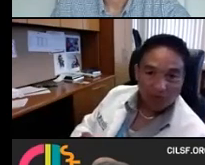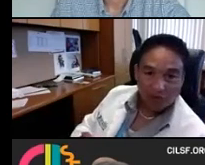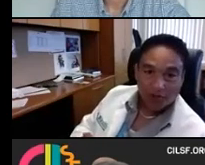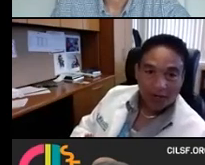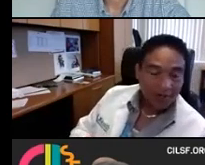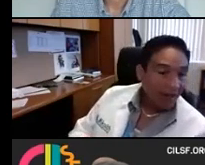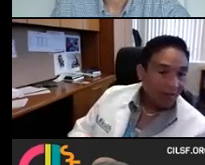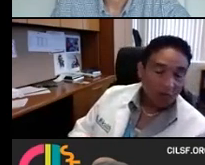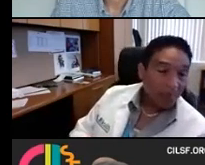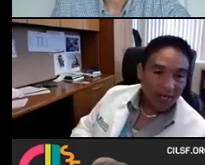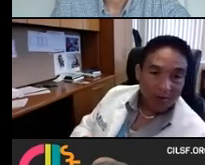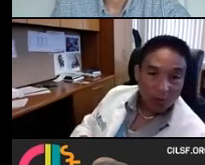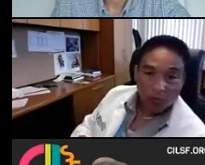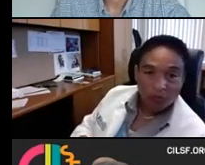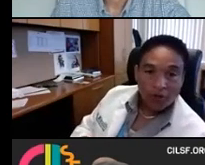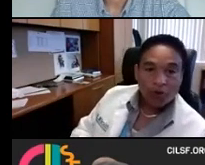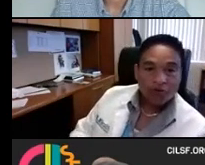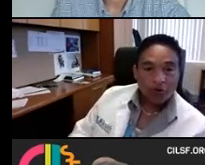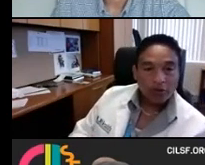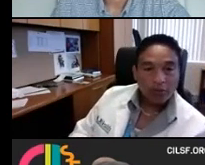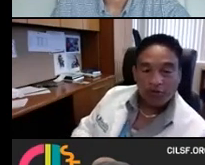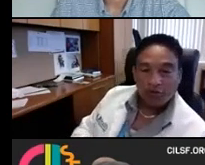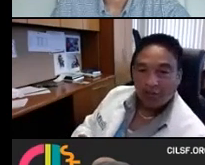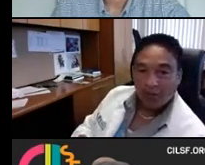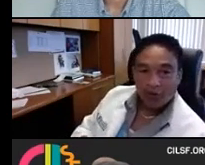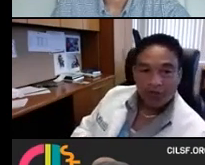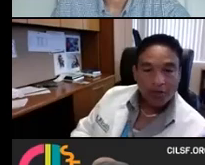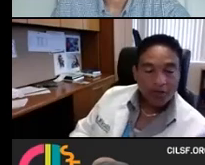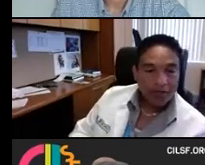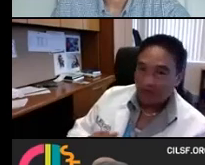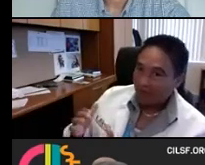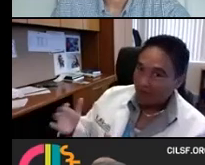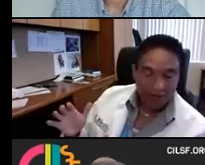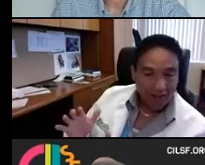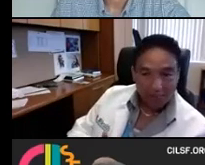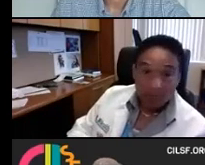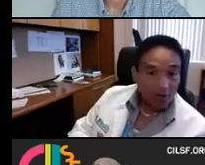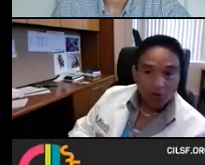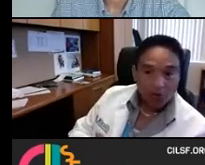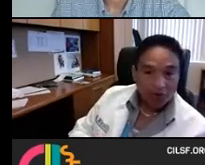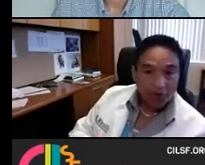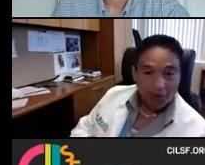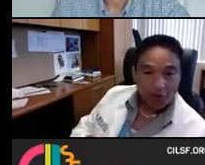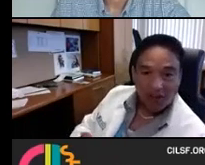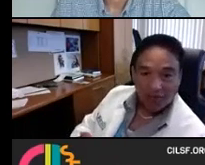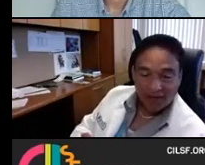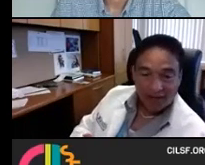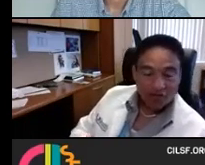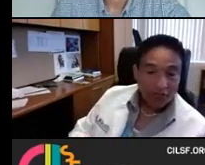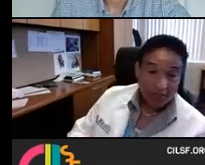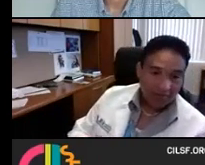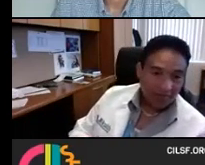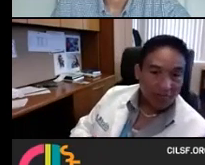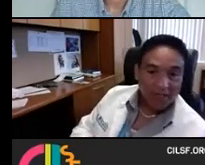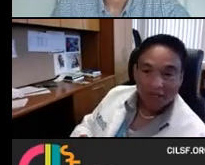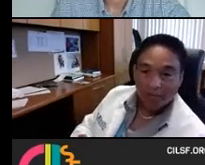mistrust what's going on. There's been many known historical abuses against minority communities. A lot of people are going through very difficult times